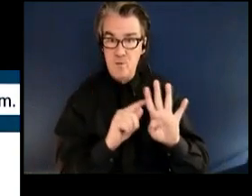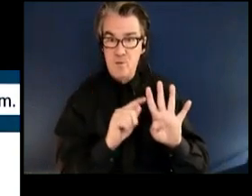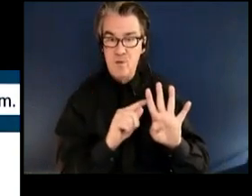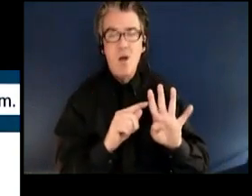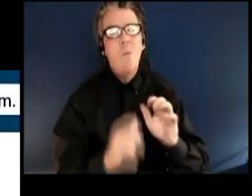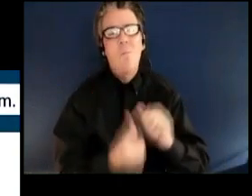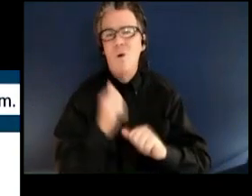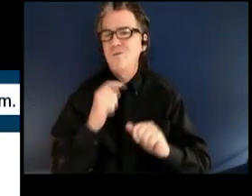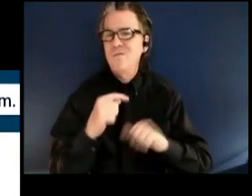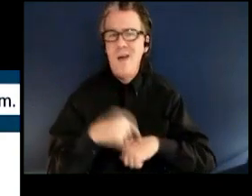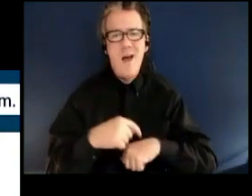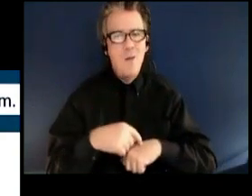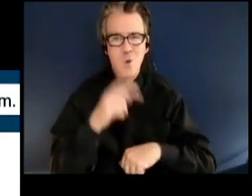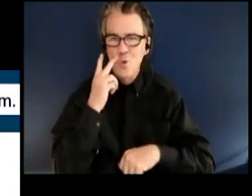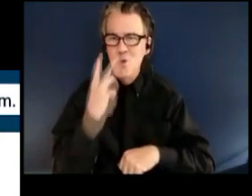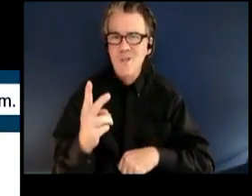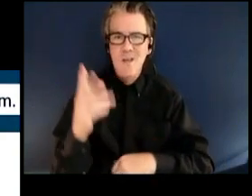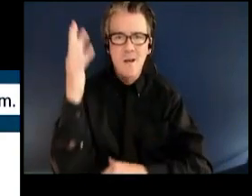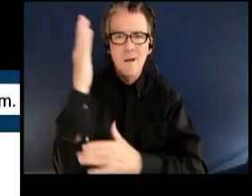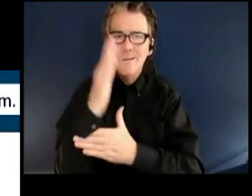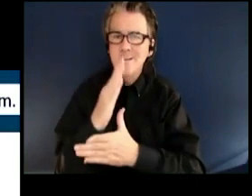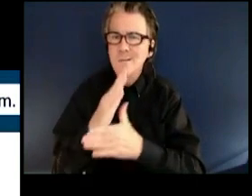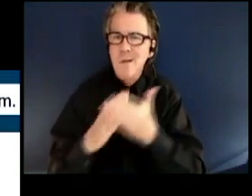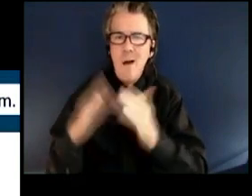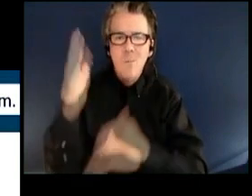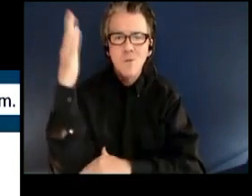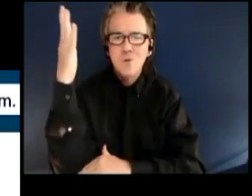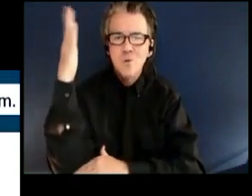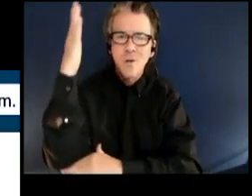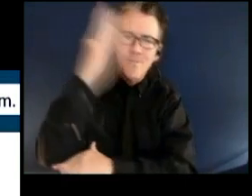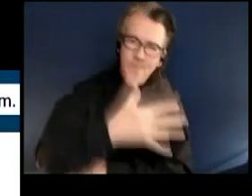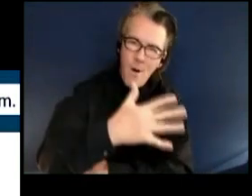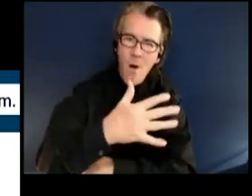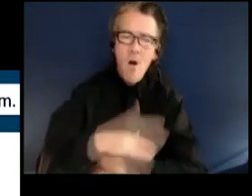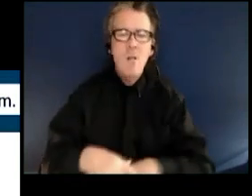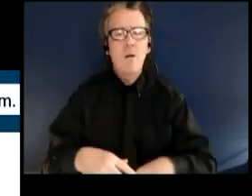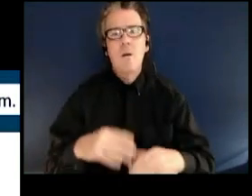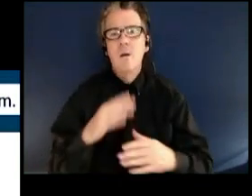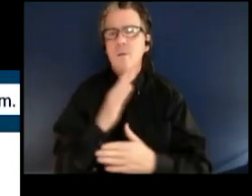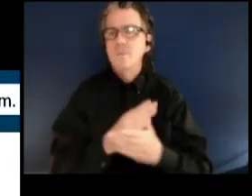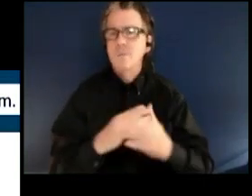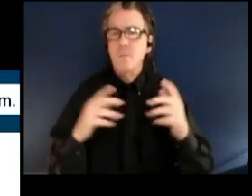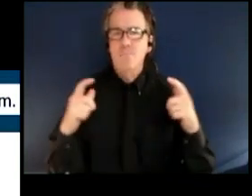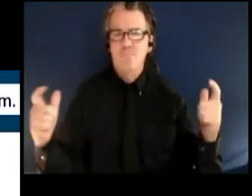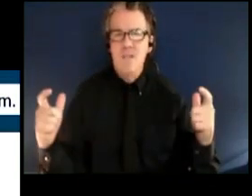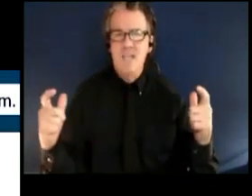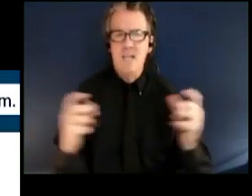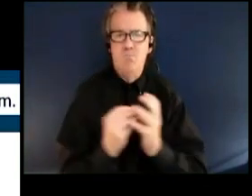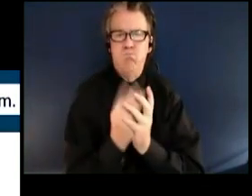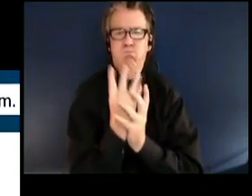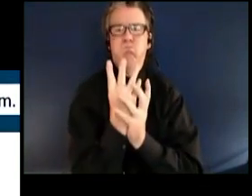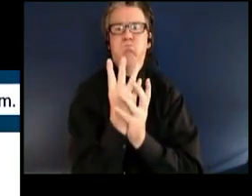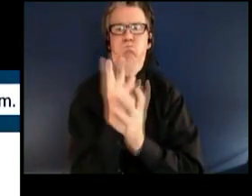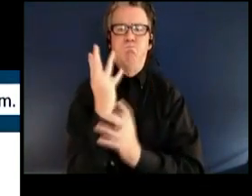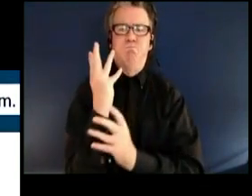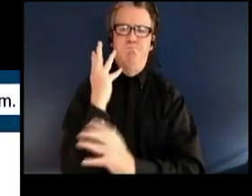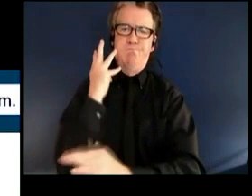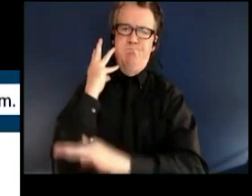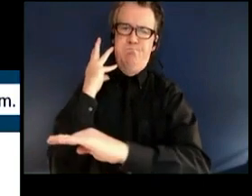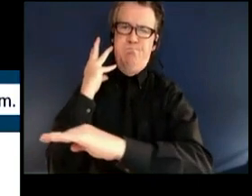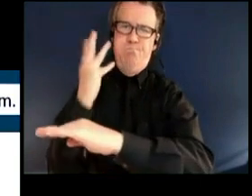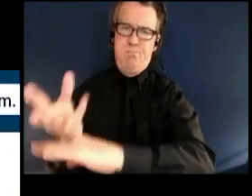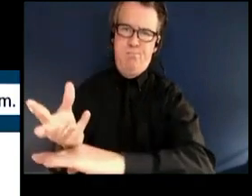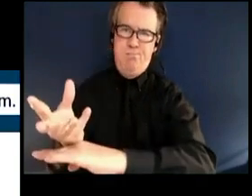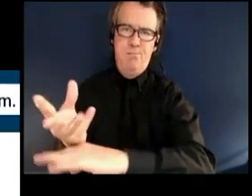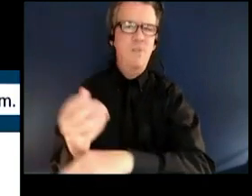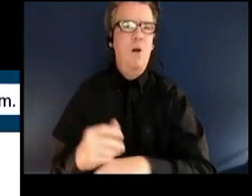the examples going county by county, but some pretty significant damages on our distribution system,